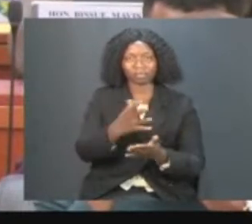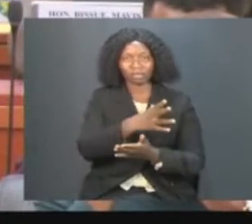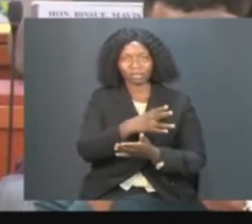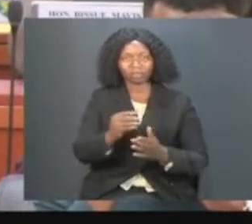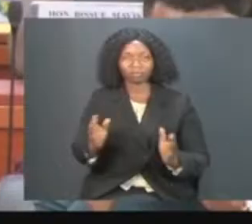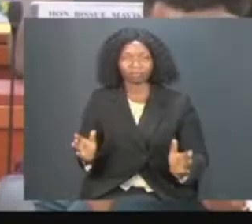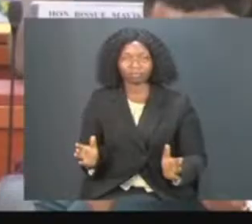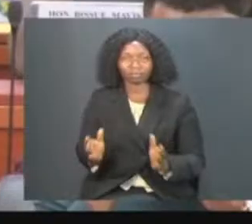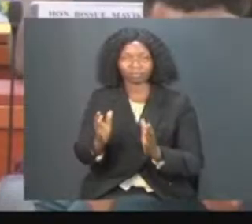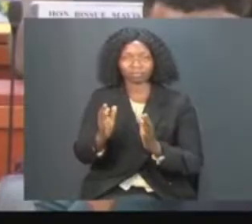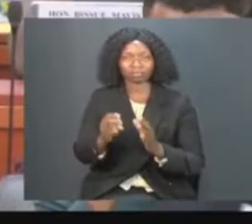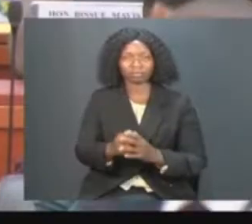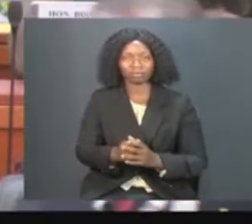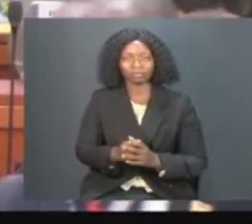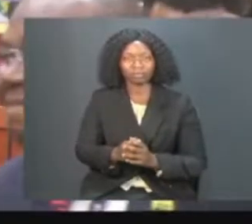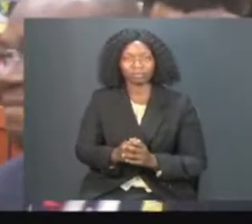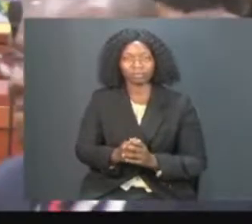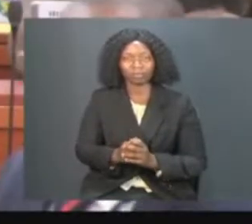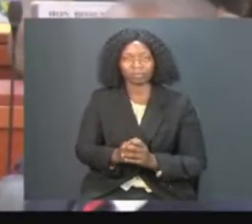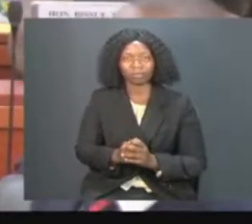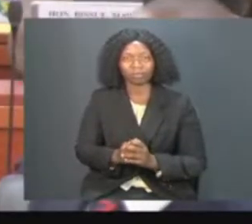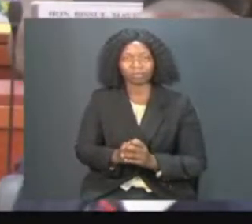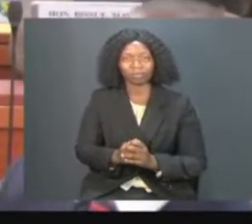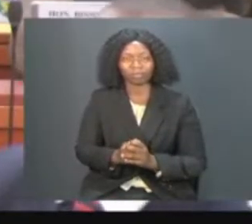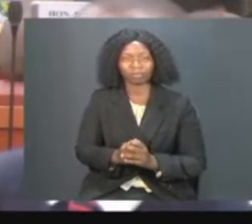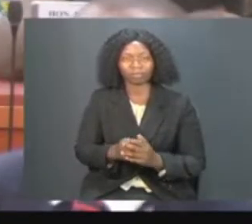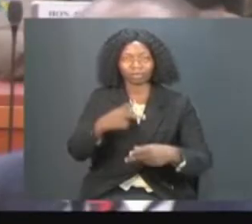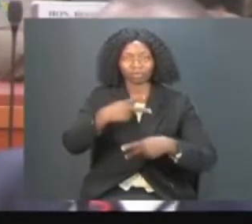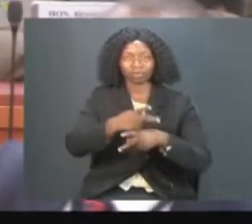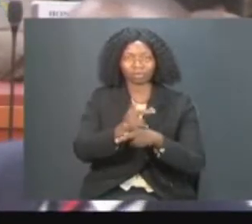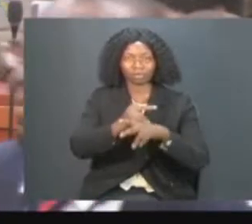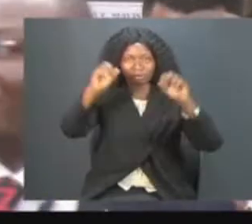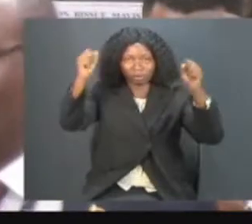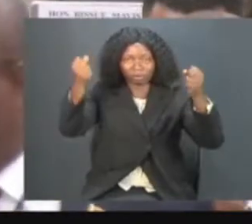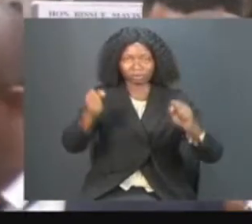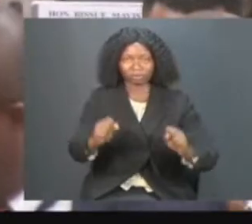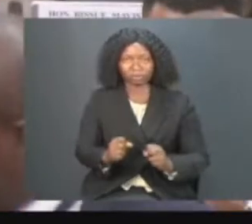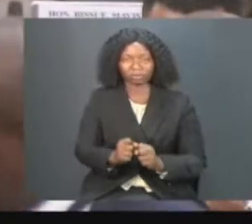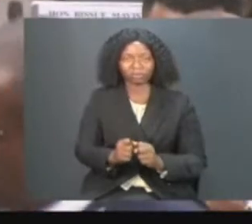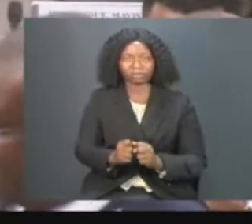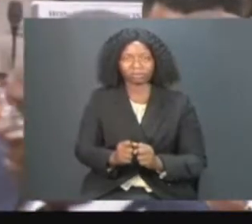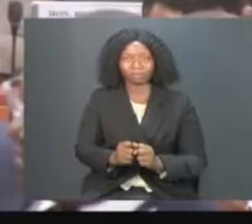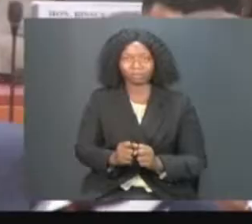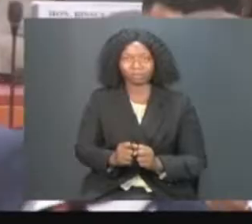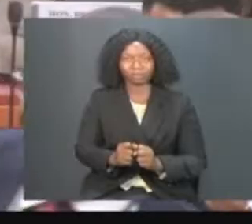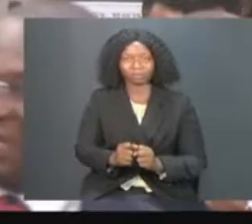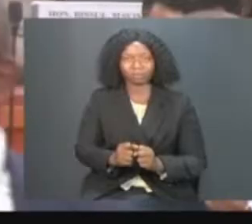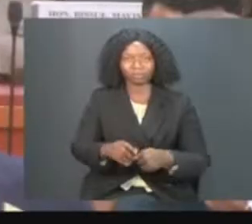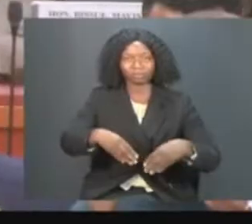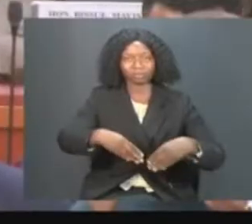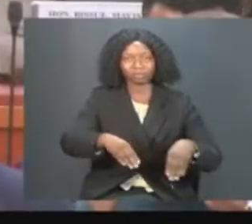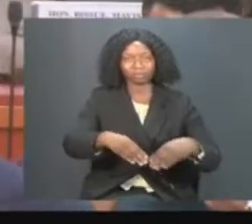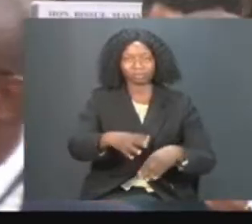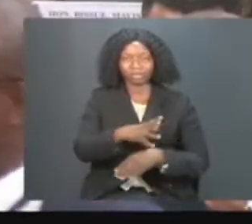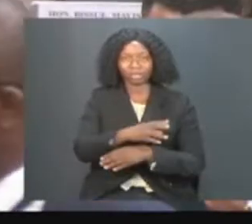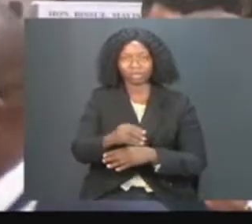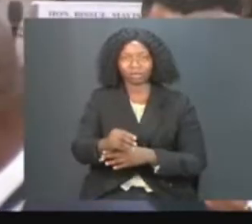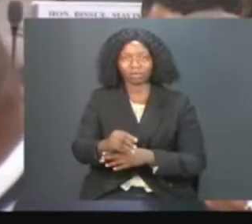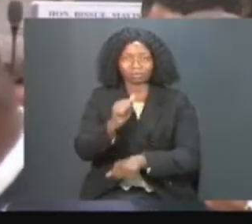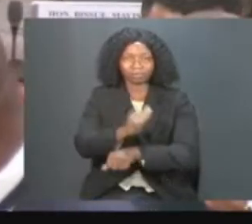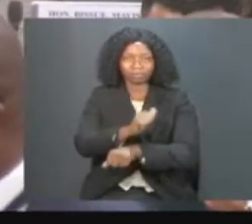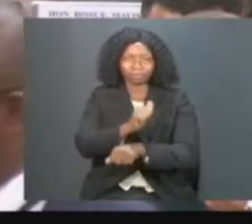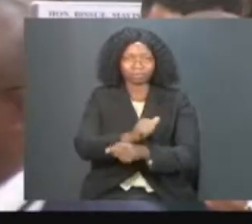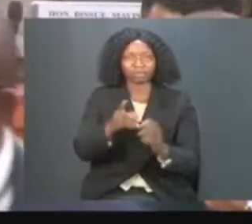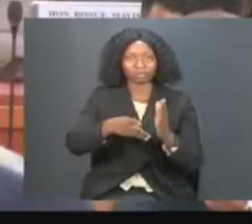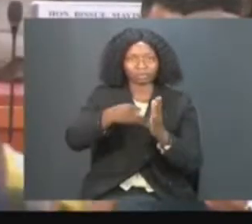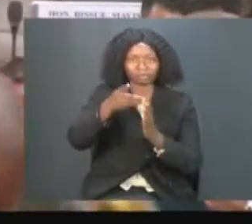export competitiveness. Anchored on production systems, supply chain market development, and labor development,